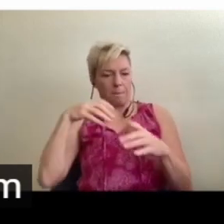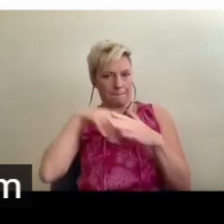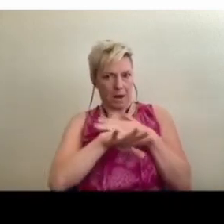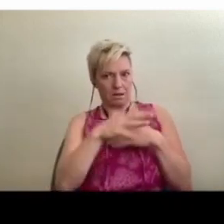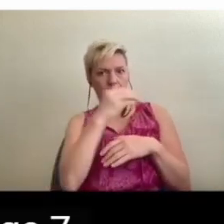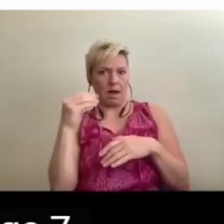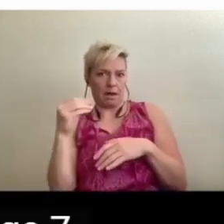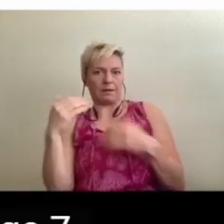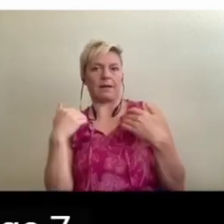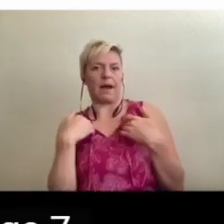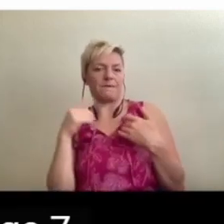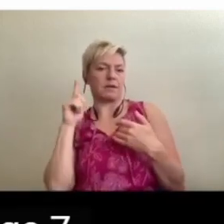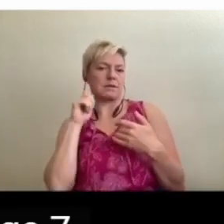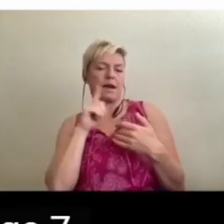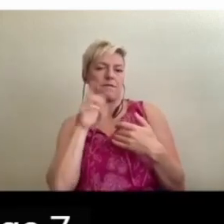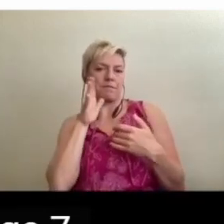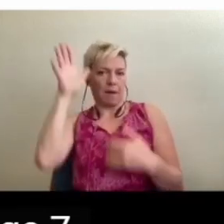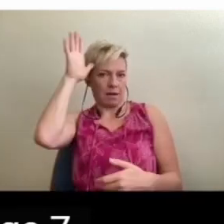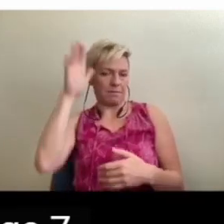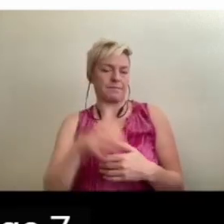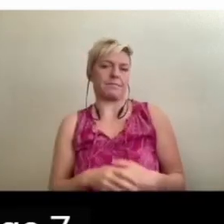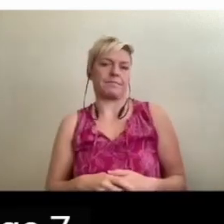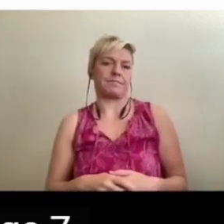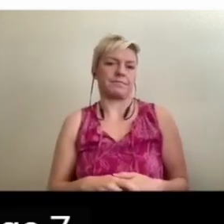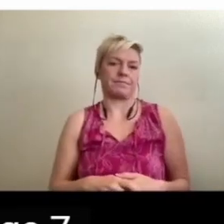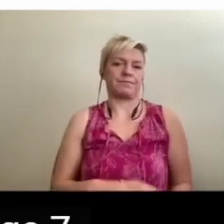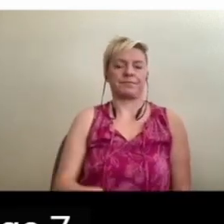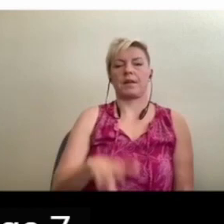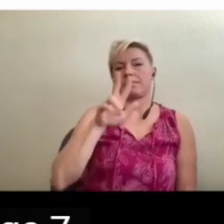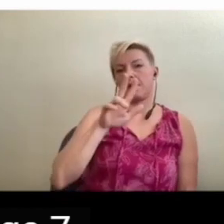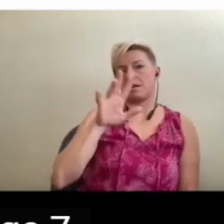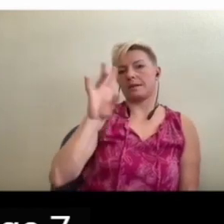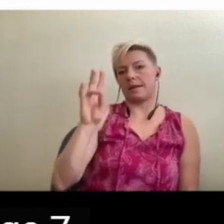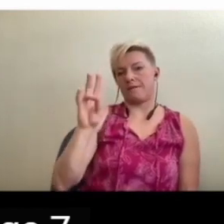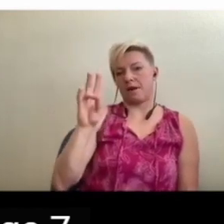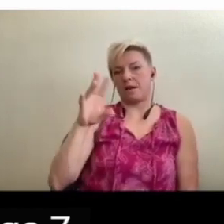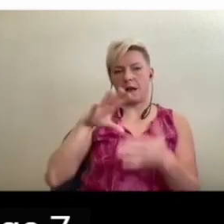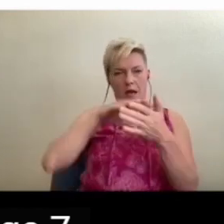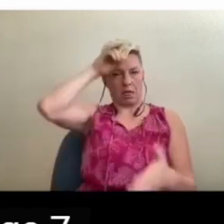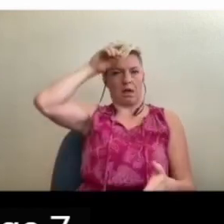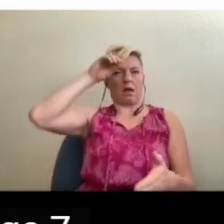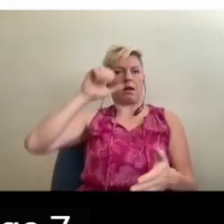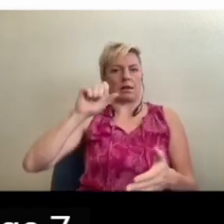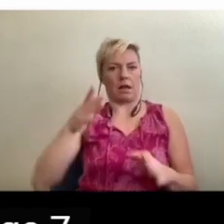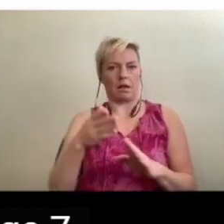parents, and 37 were exposed to ASL before age 7.